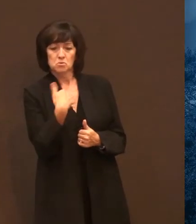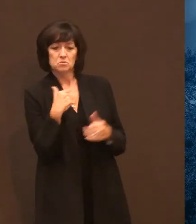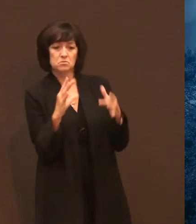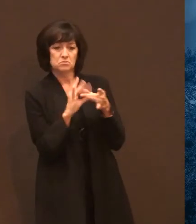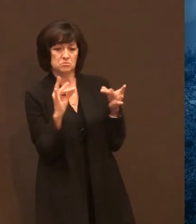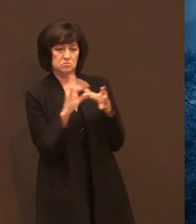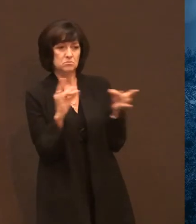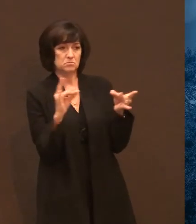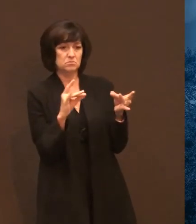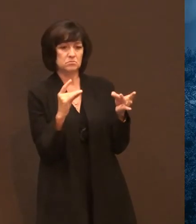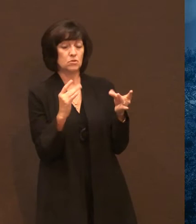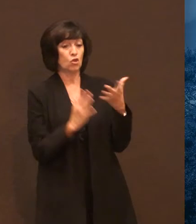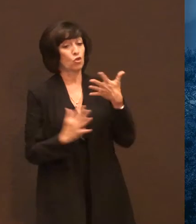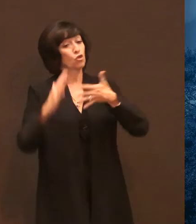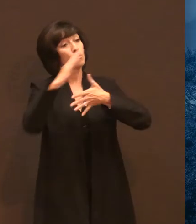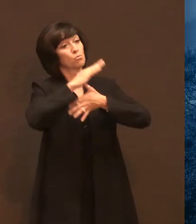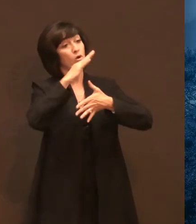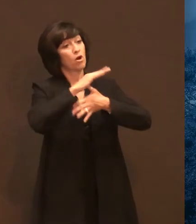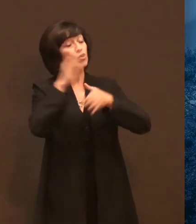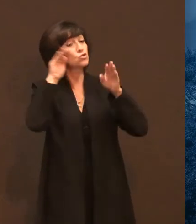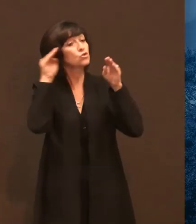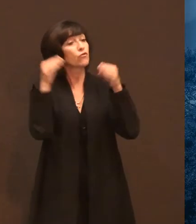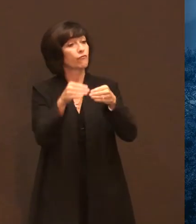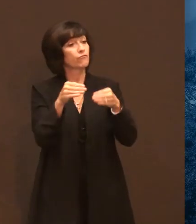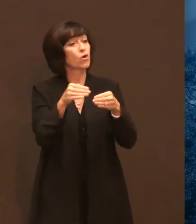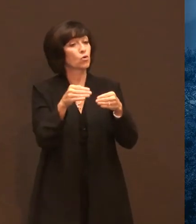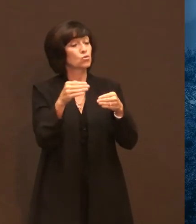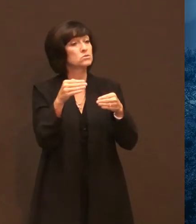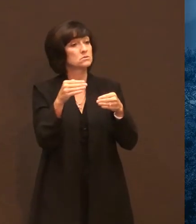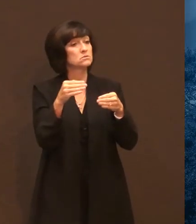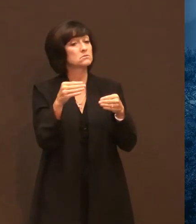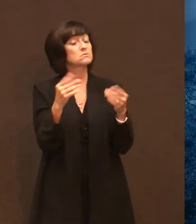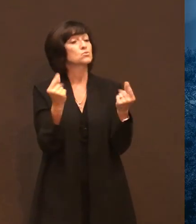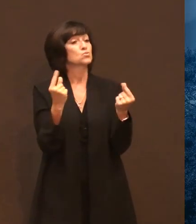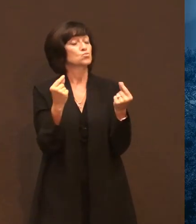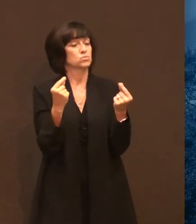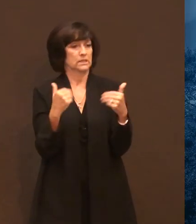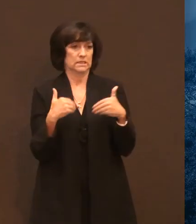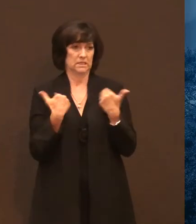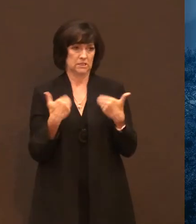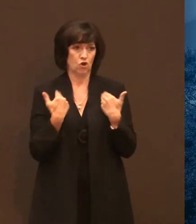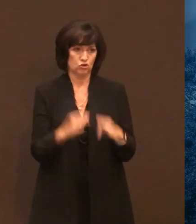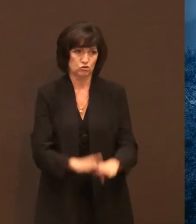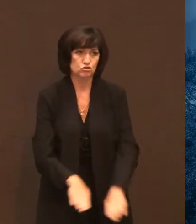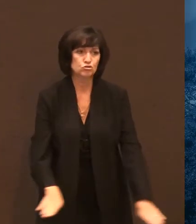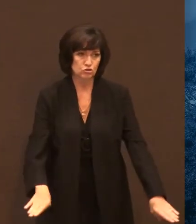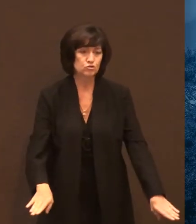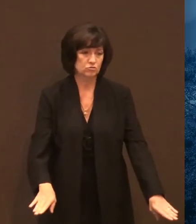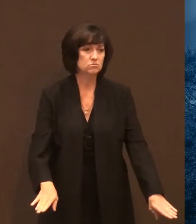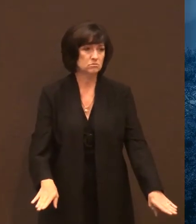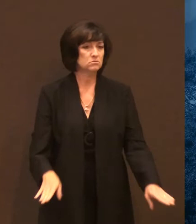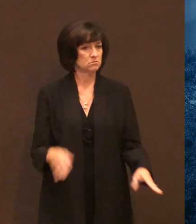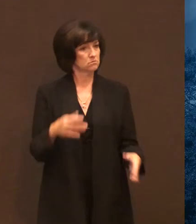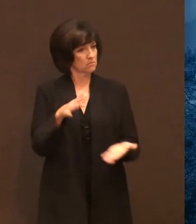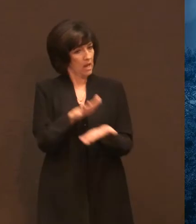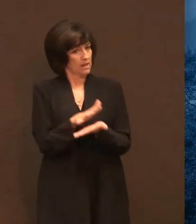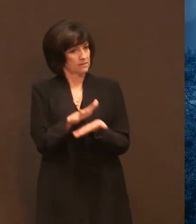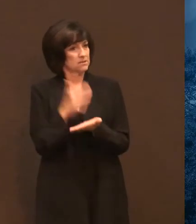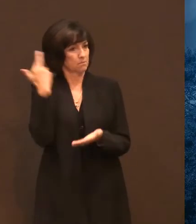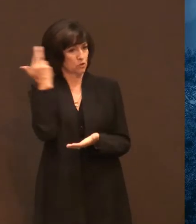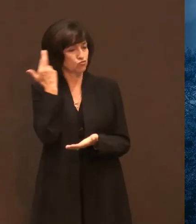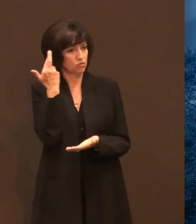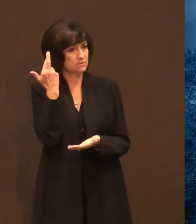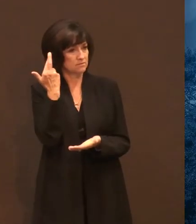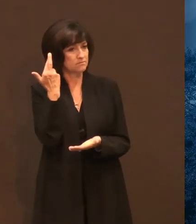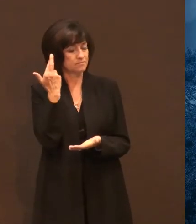priority focused on the younger children for academic reasons. We obviously have public health objectives and we have